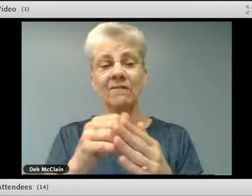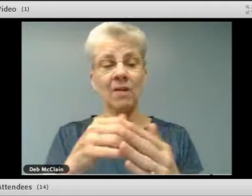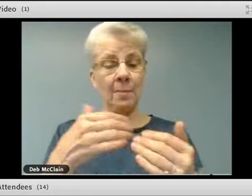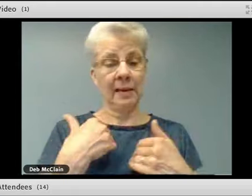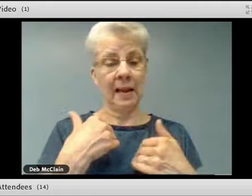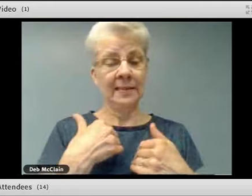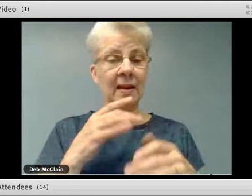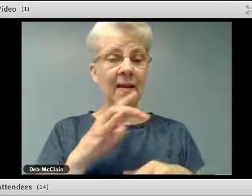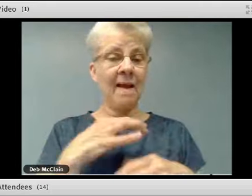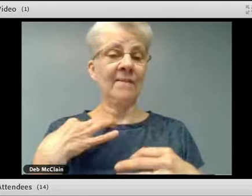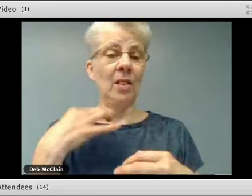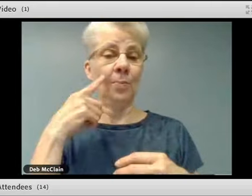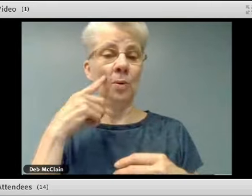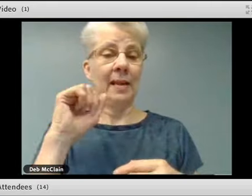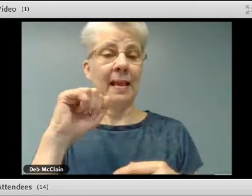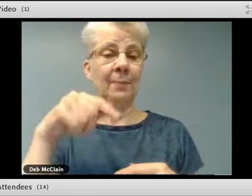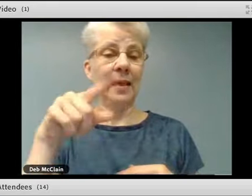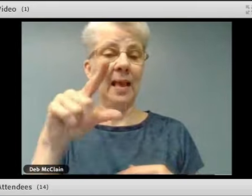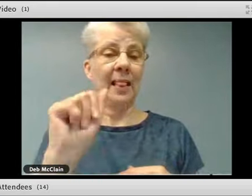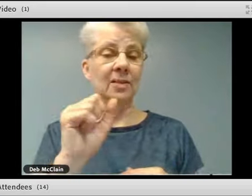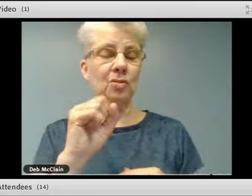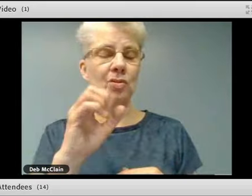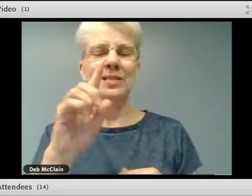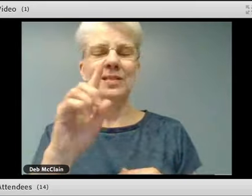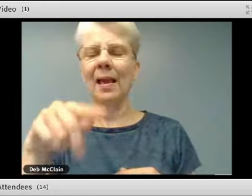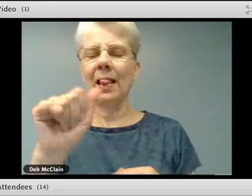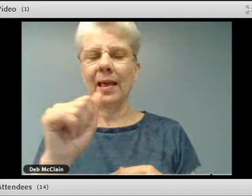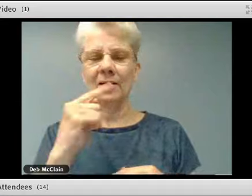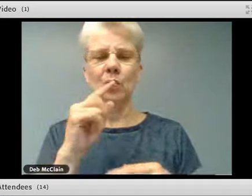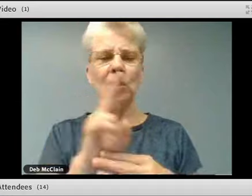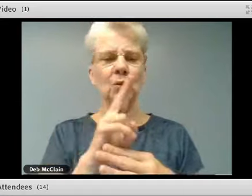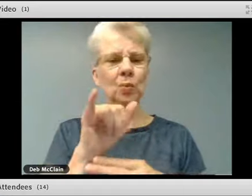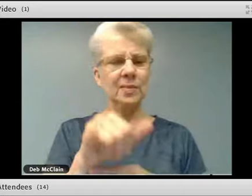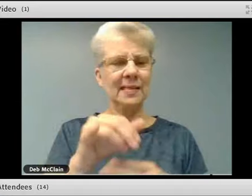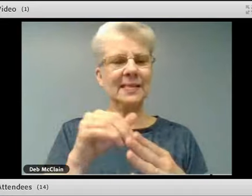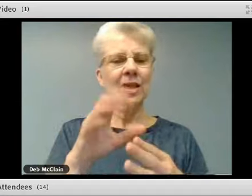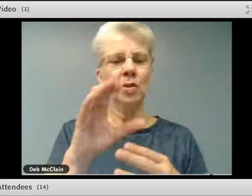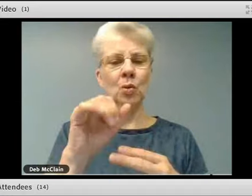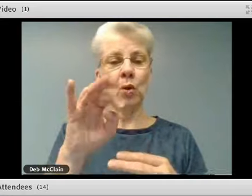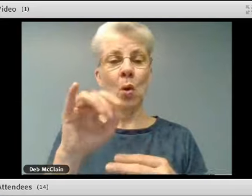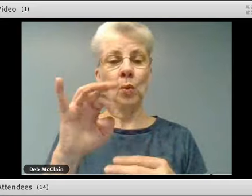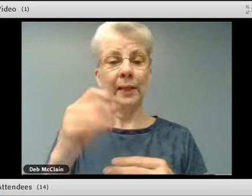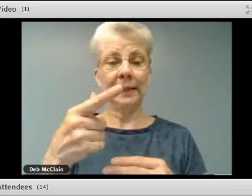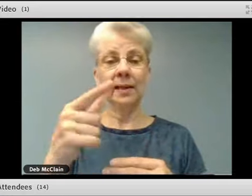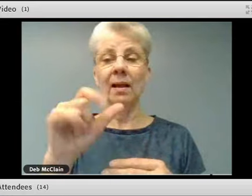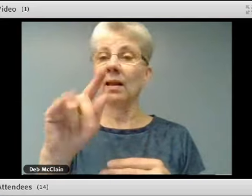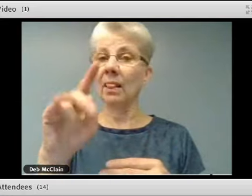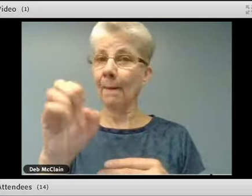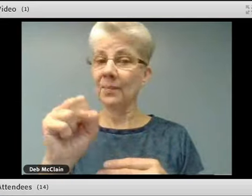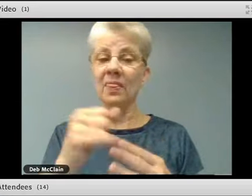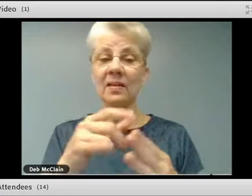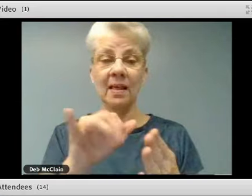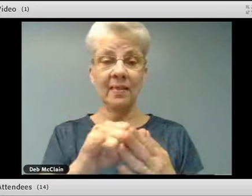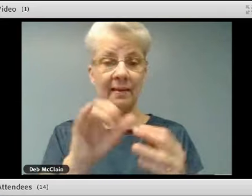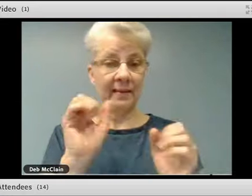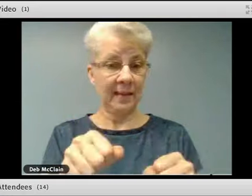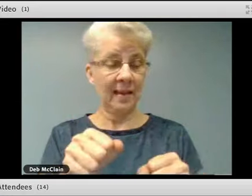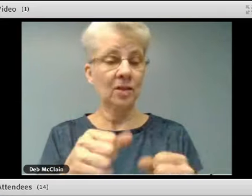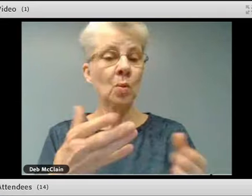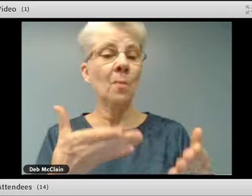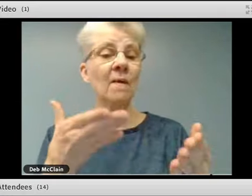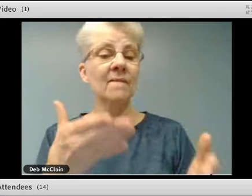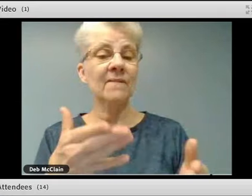in DPLA. So you can use this feature in your coding clubs and things like that to